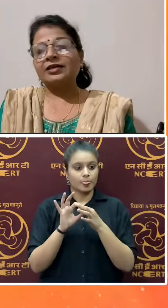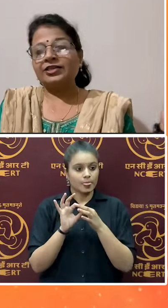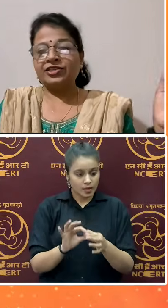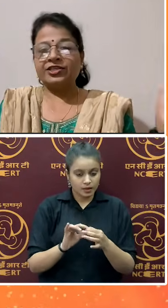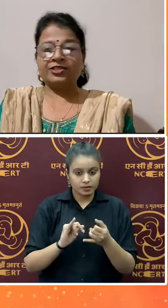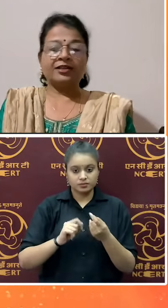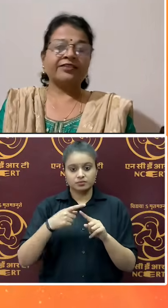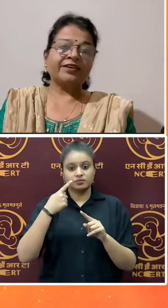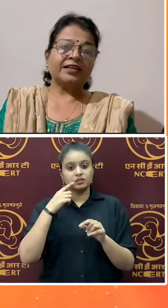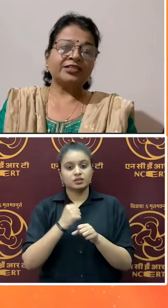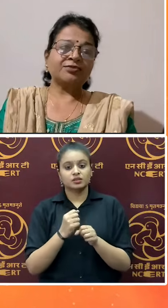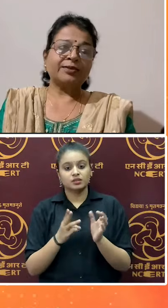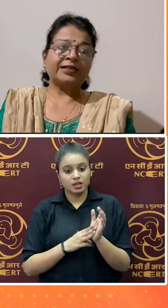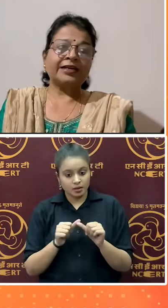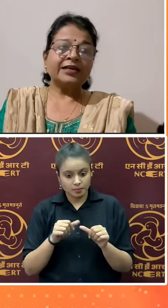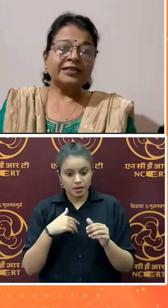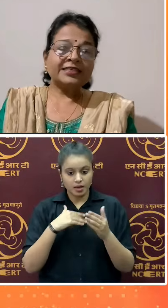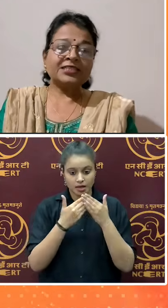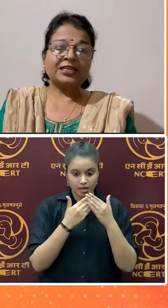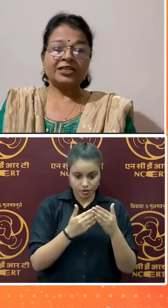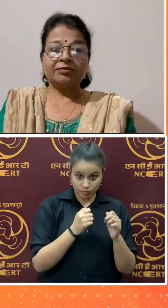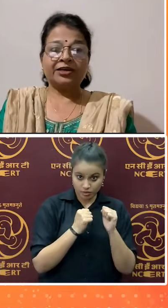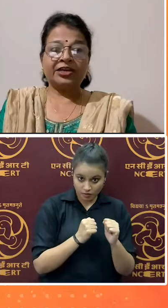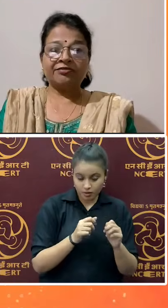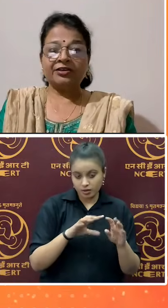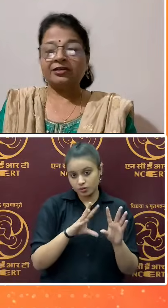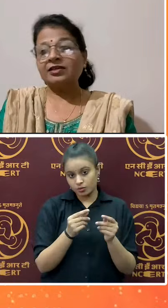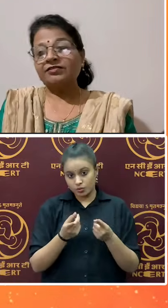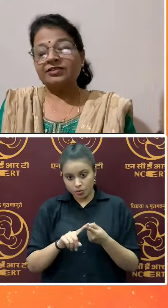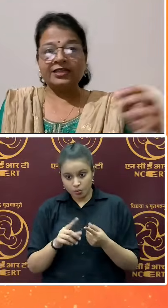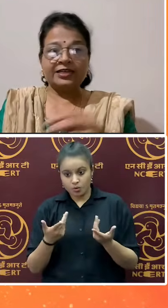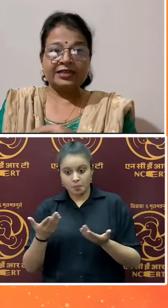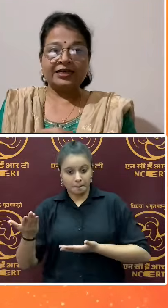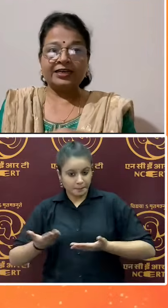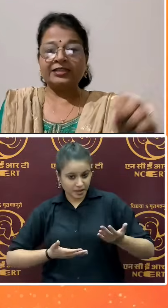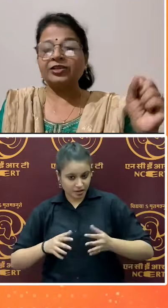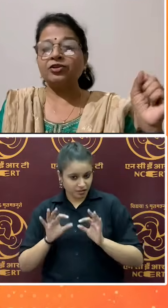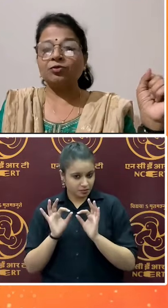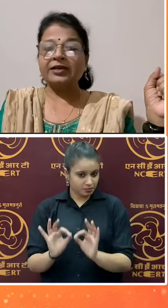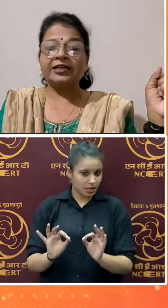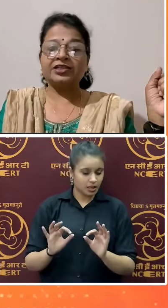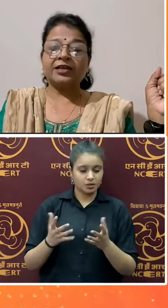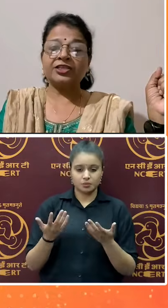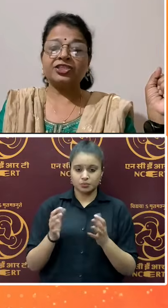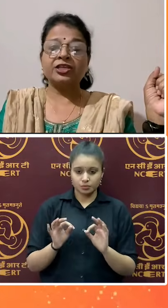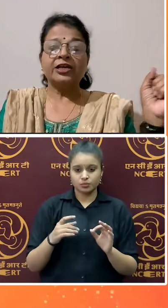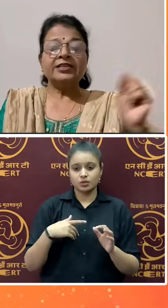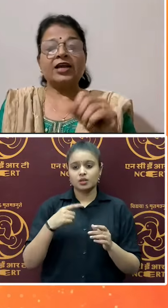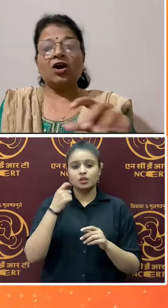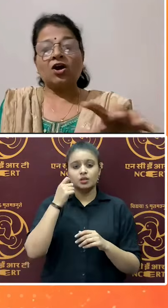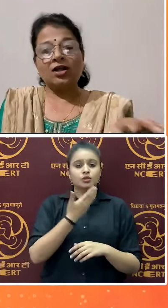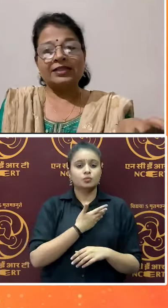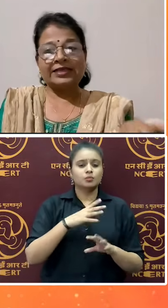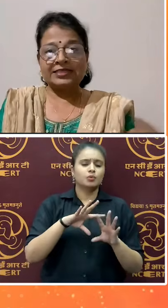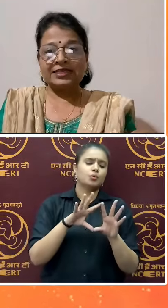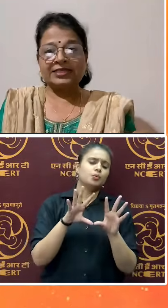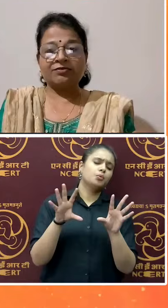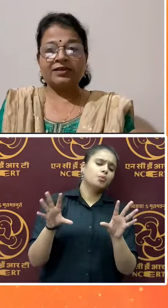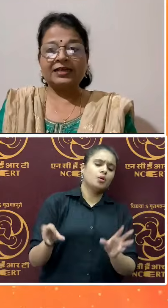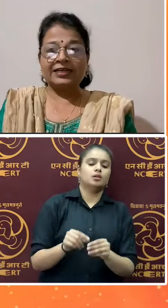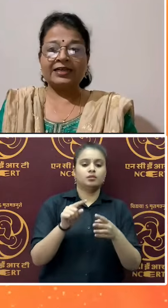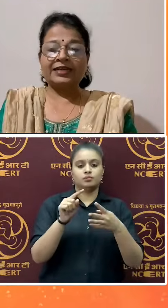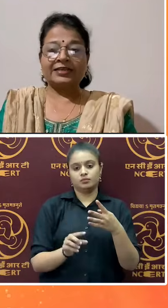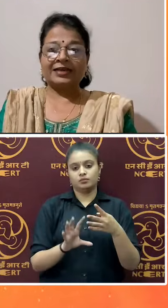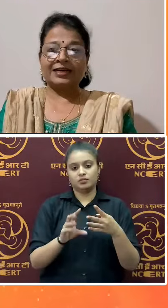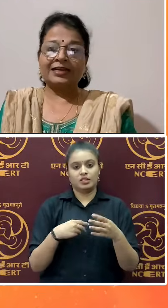it, educational difficulties will be there, risk-taking behavior, physical ill health, and human rights violation. See, all these things